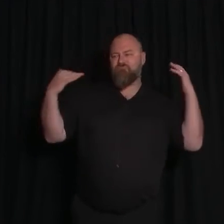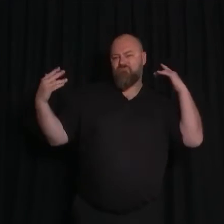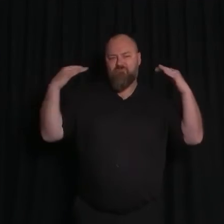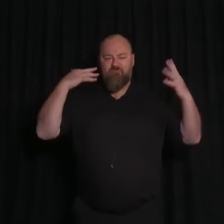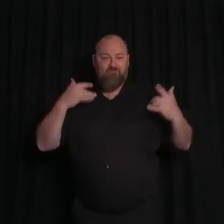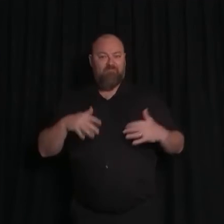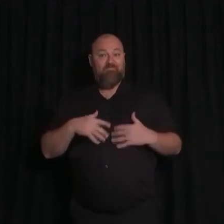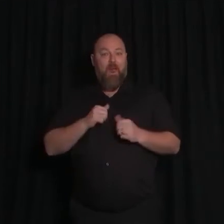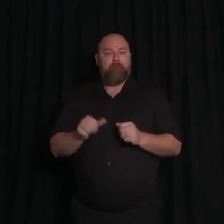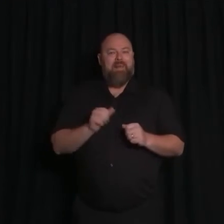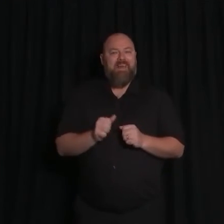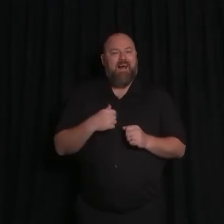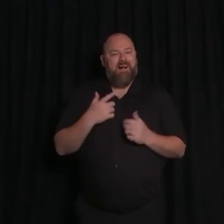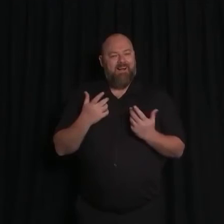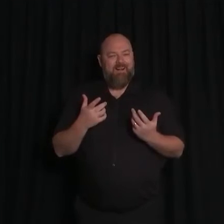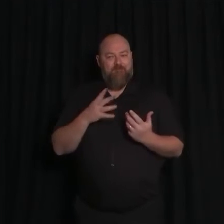That's what this is.